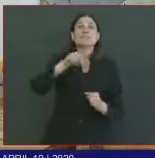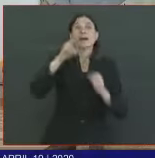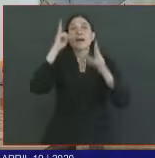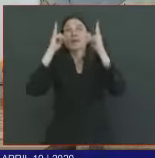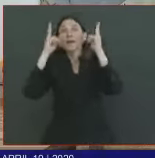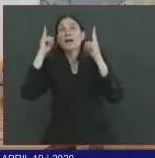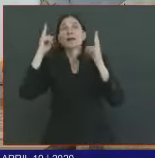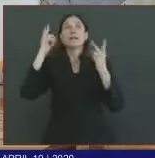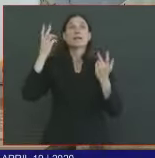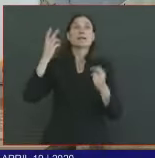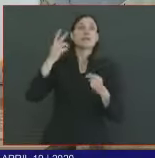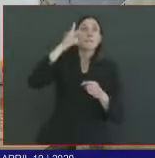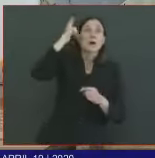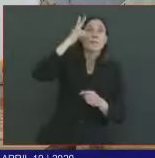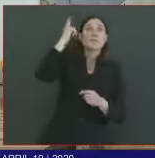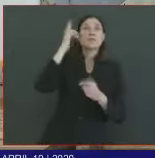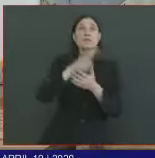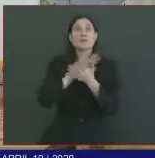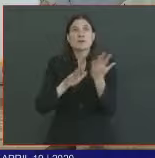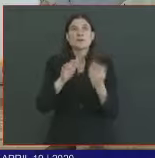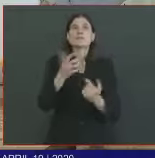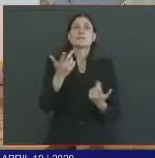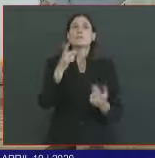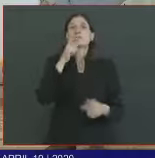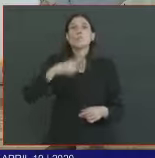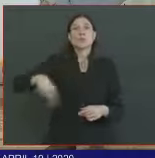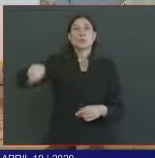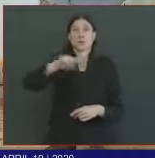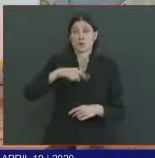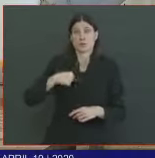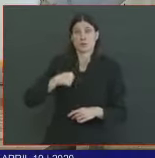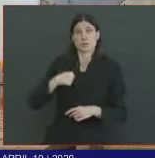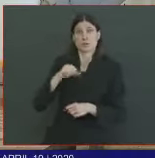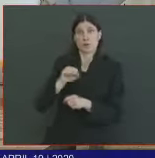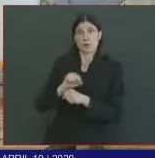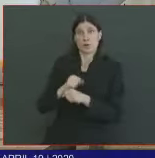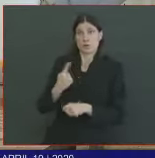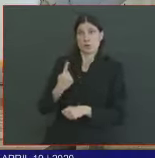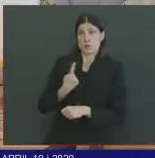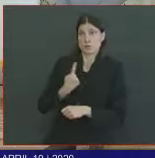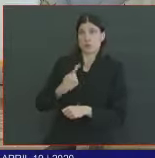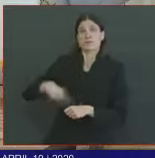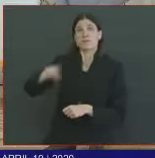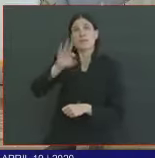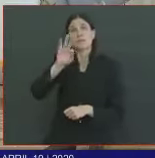any self-employed people, gig economy workers, independent contractors,